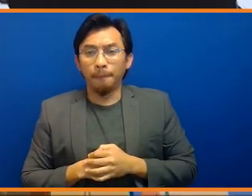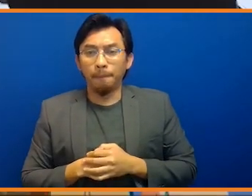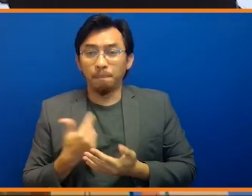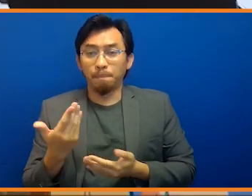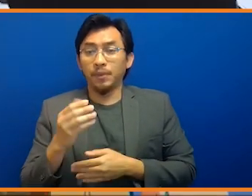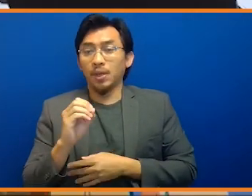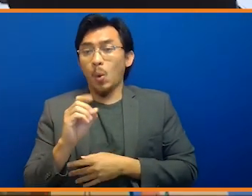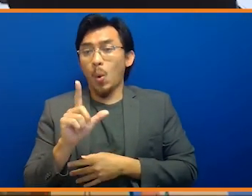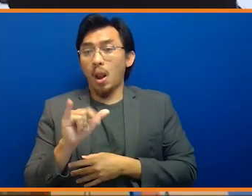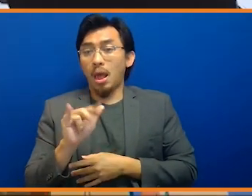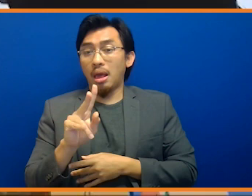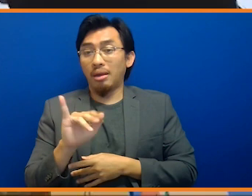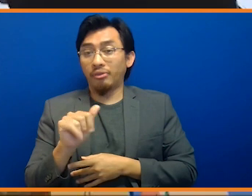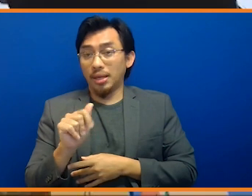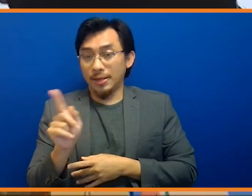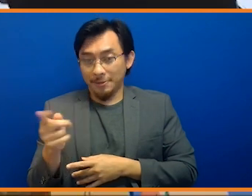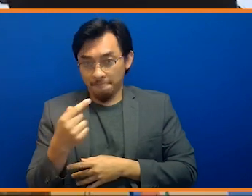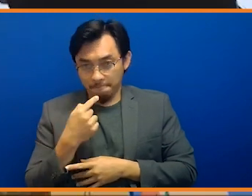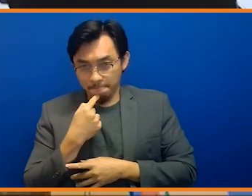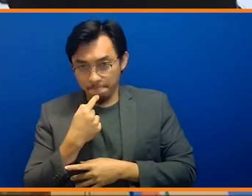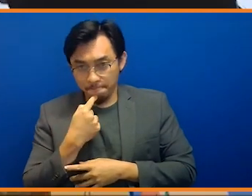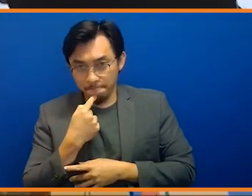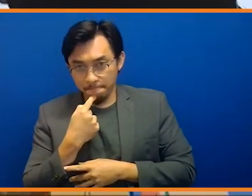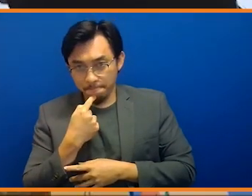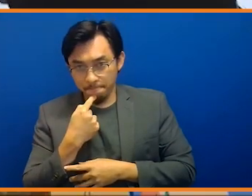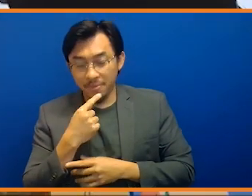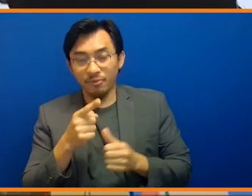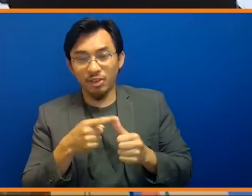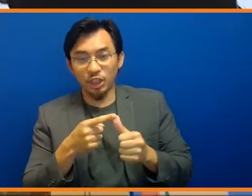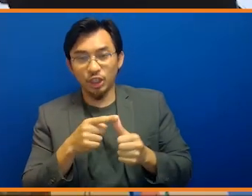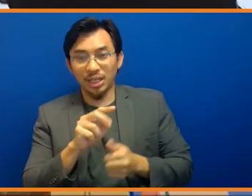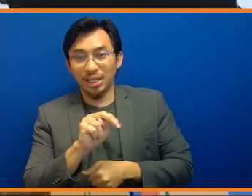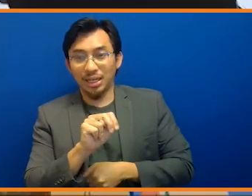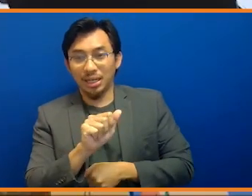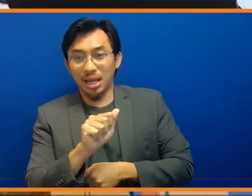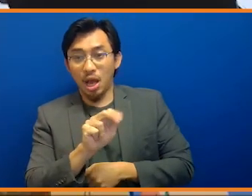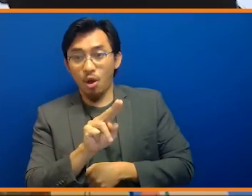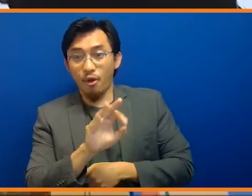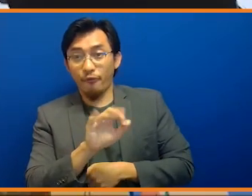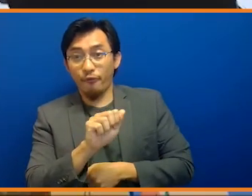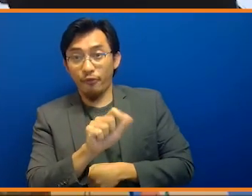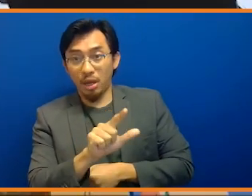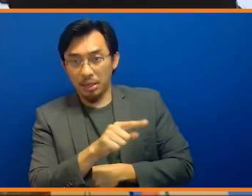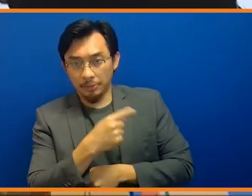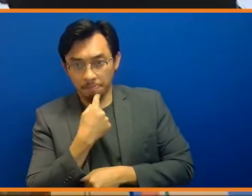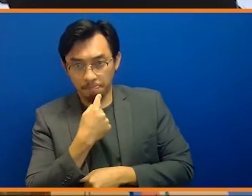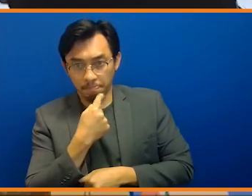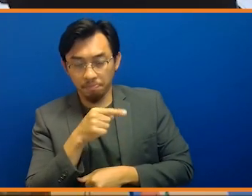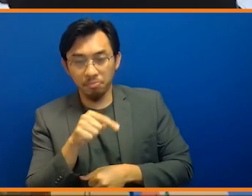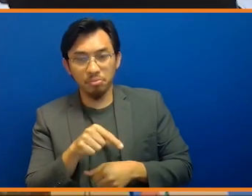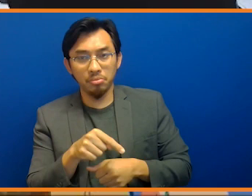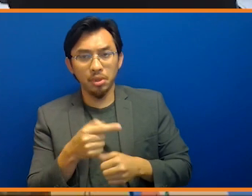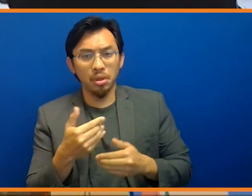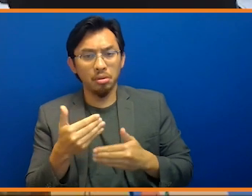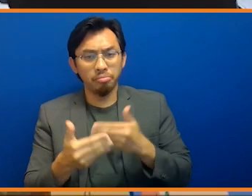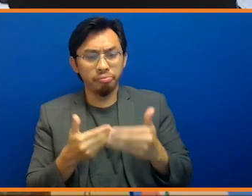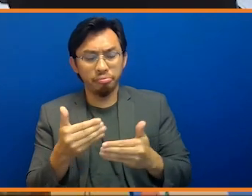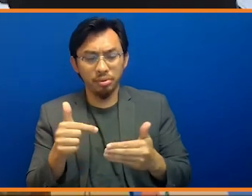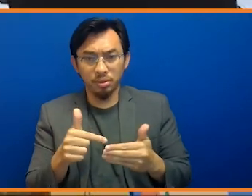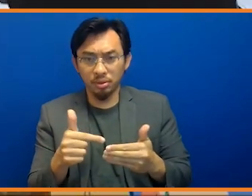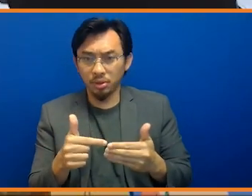previously Olivia mentioned that firstly, Kak Naufal mentioned that to develop this, of